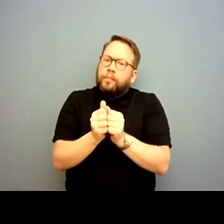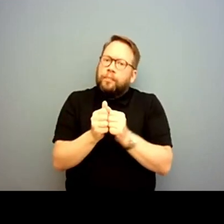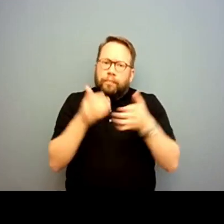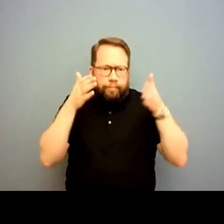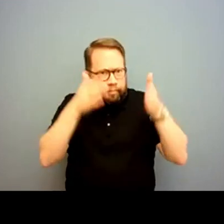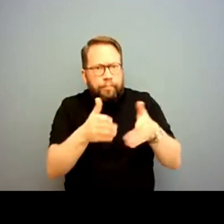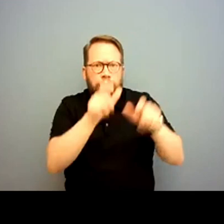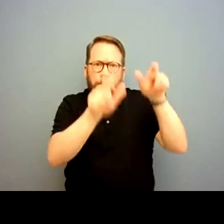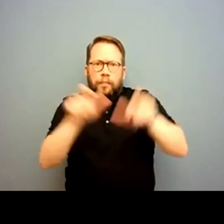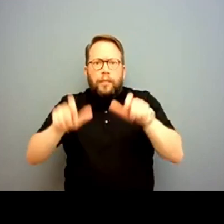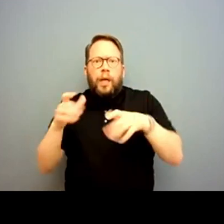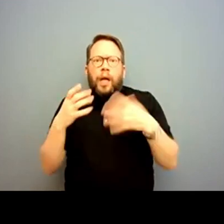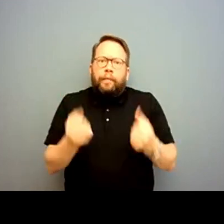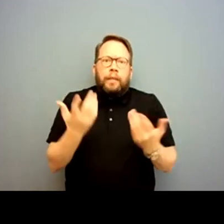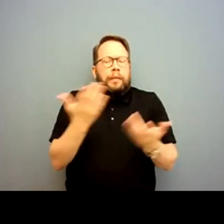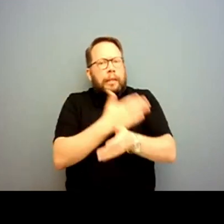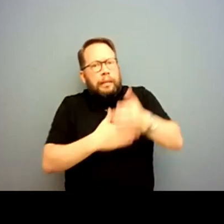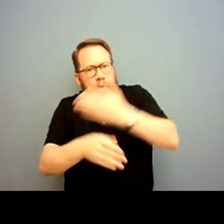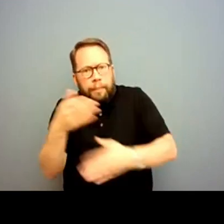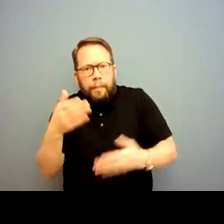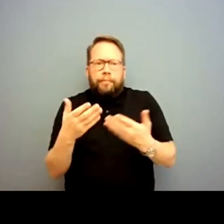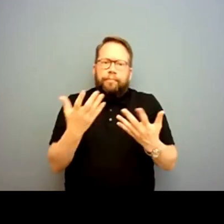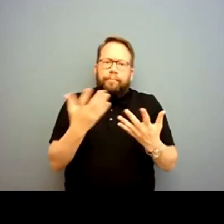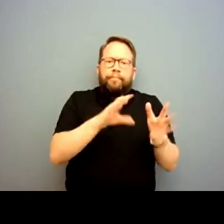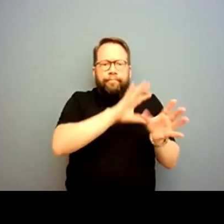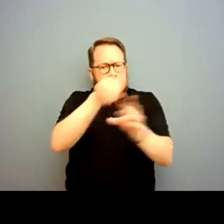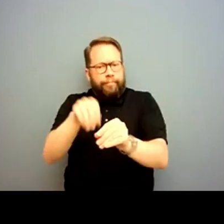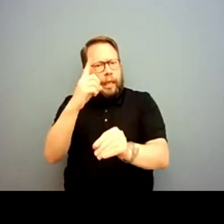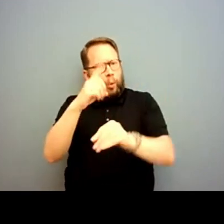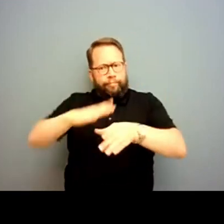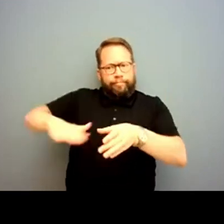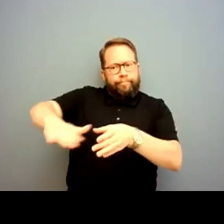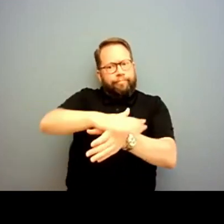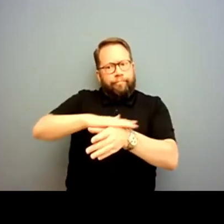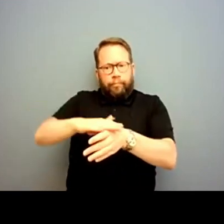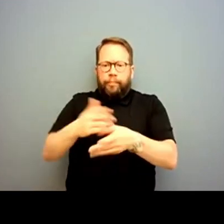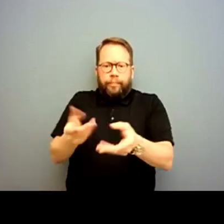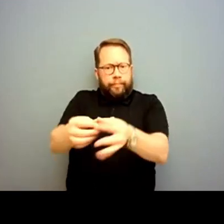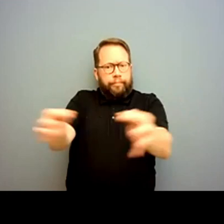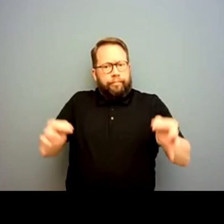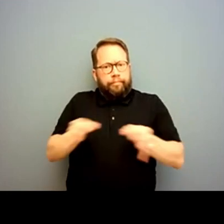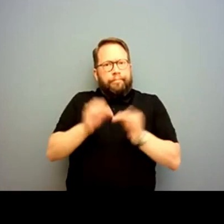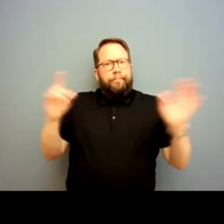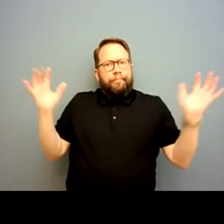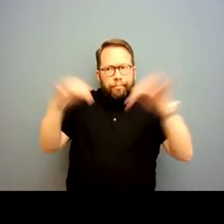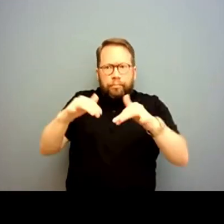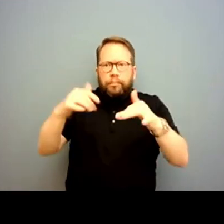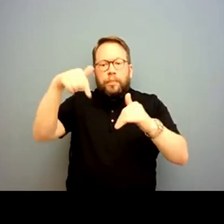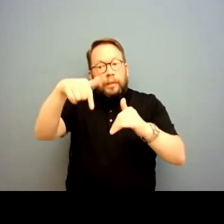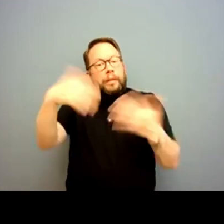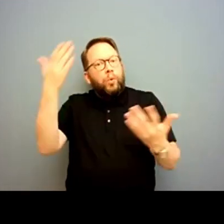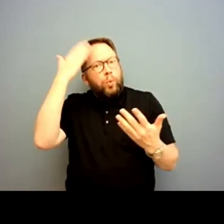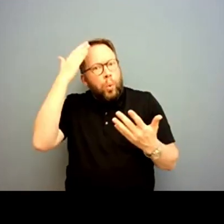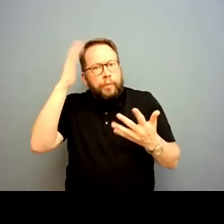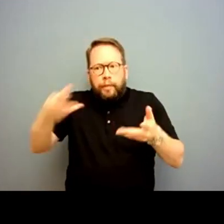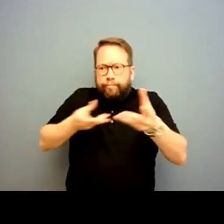knowledge and experiences of effective instruments so that we can implement the UN Convention.